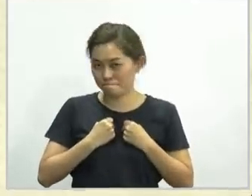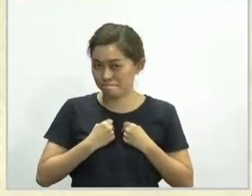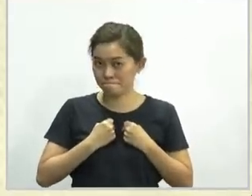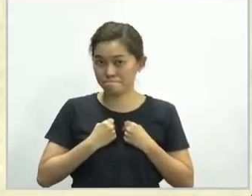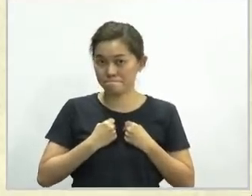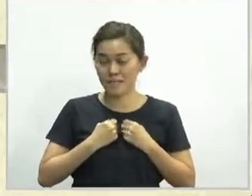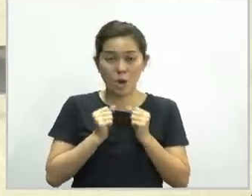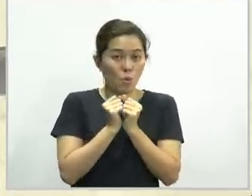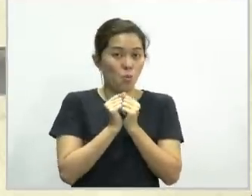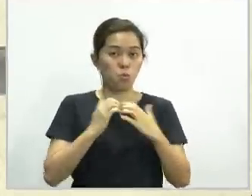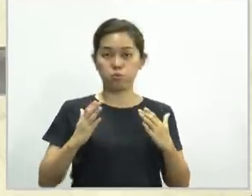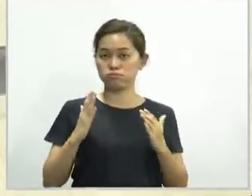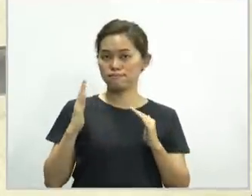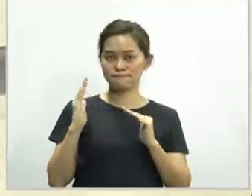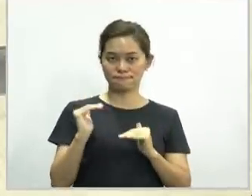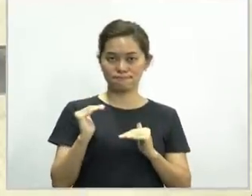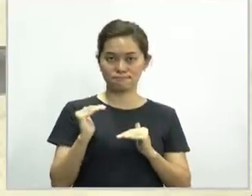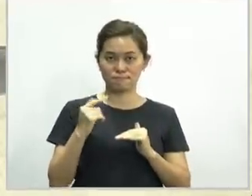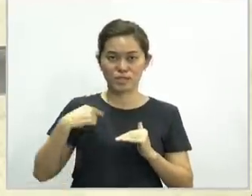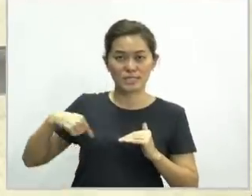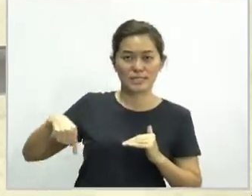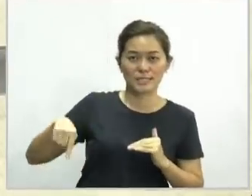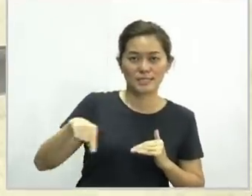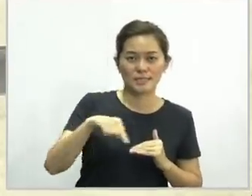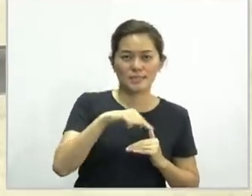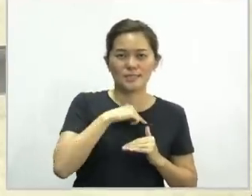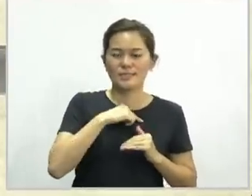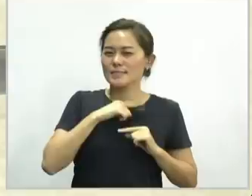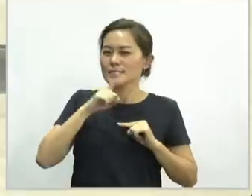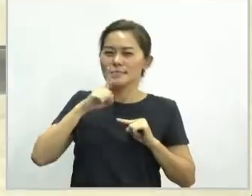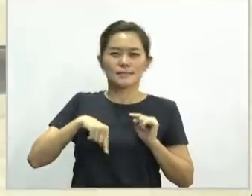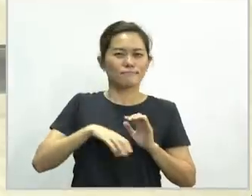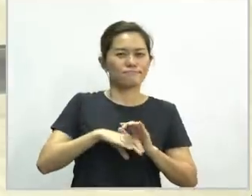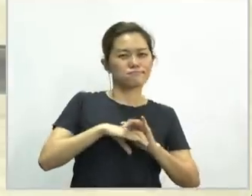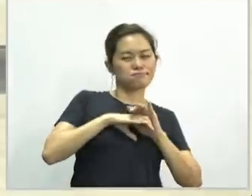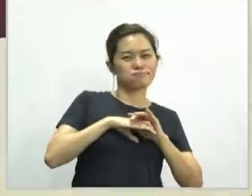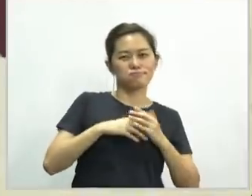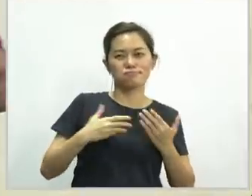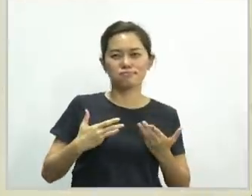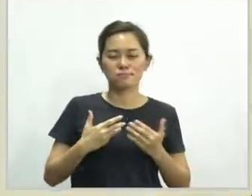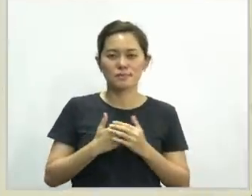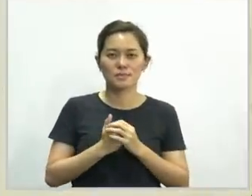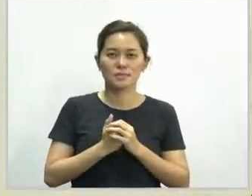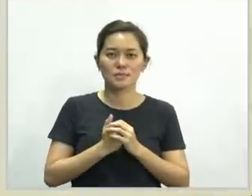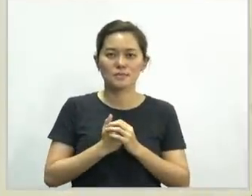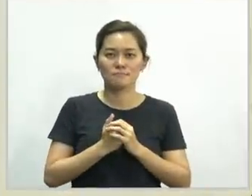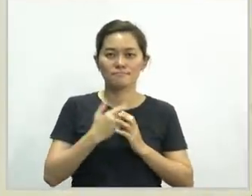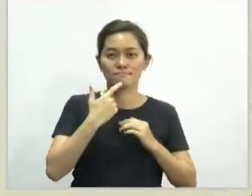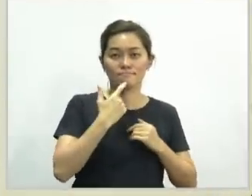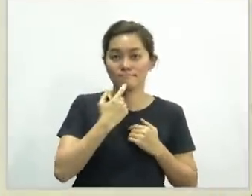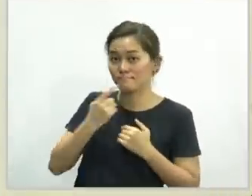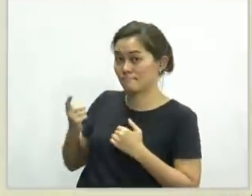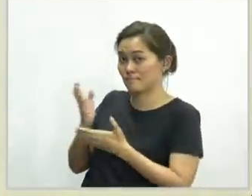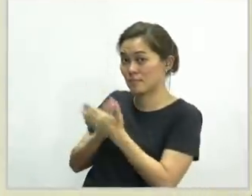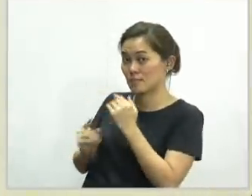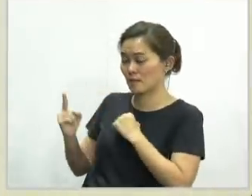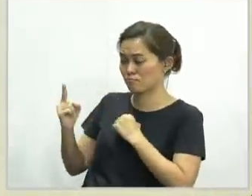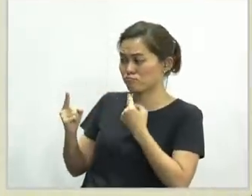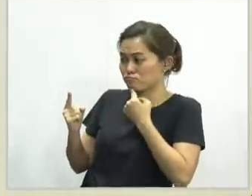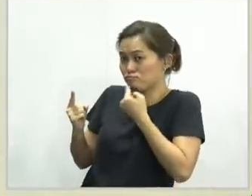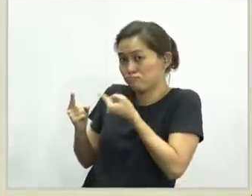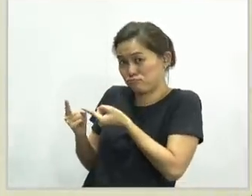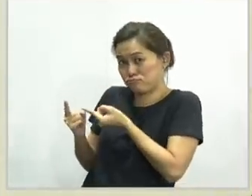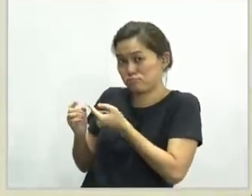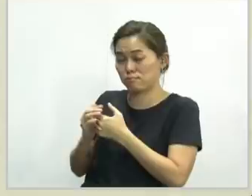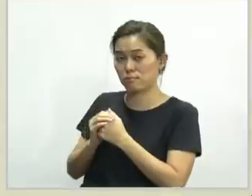Without hope, we can't cope. Turn to somebody and say